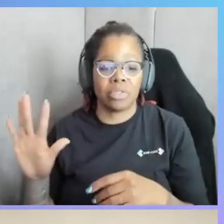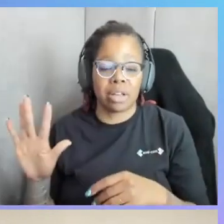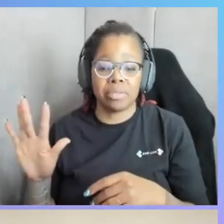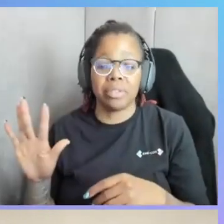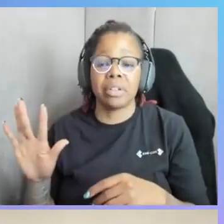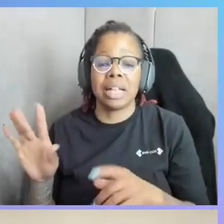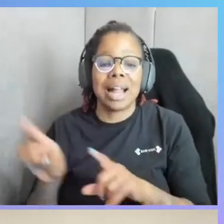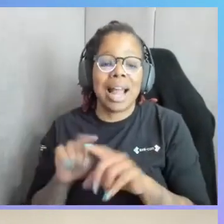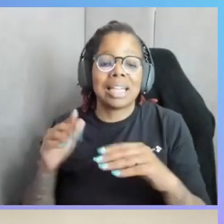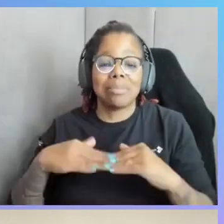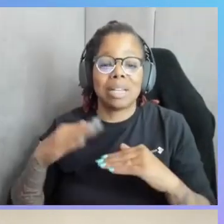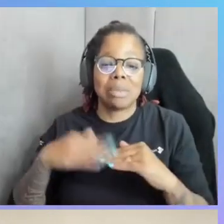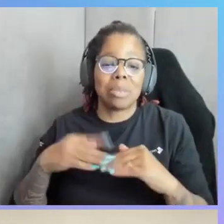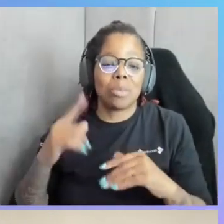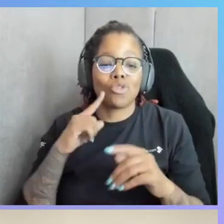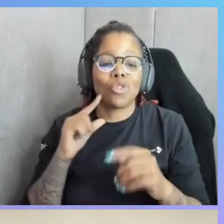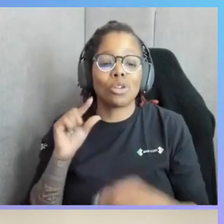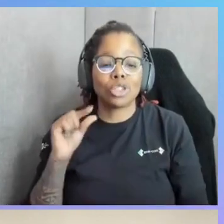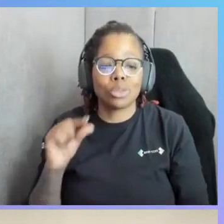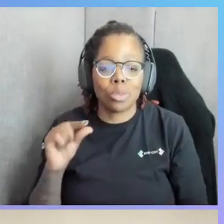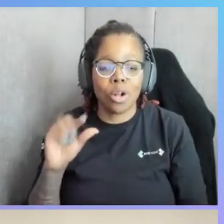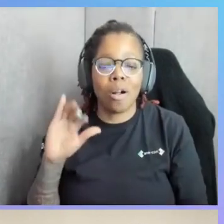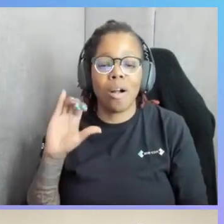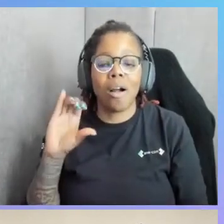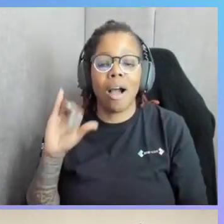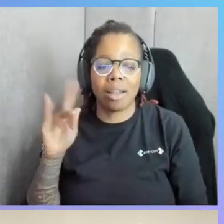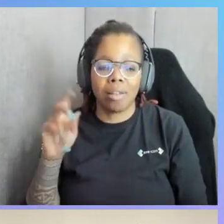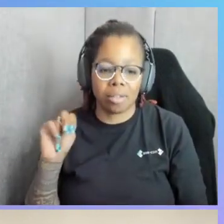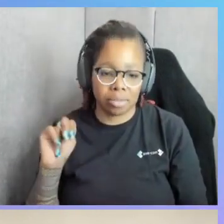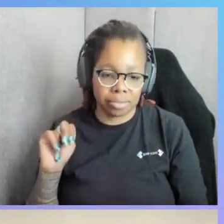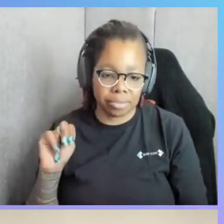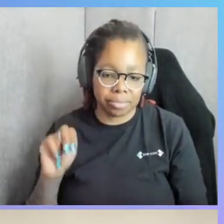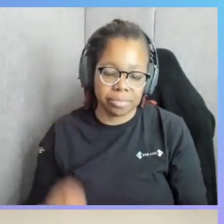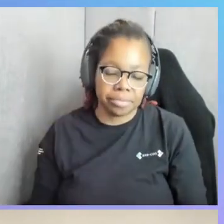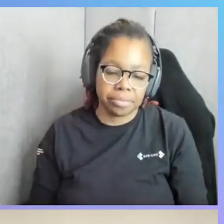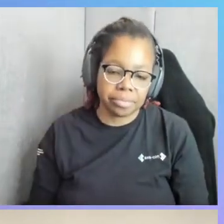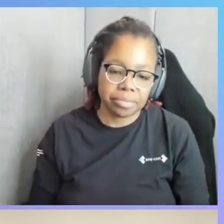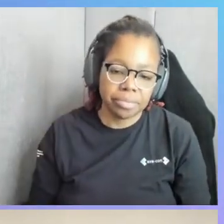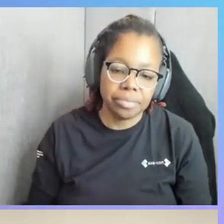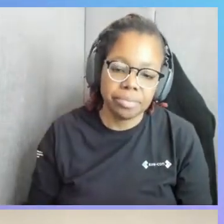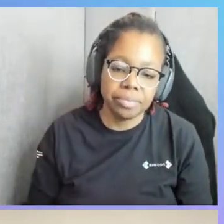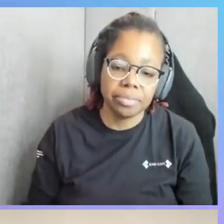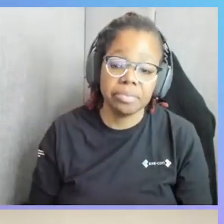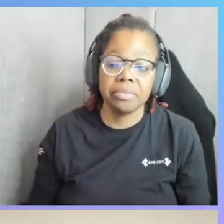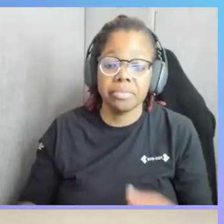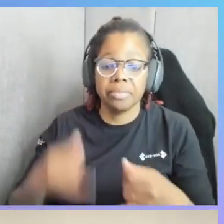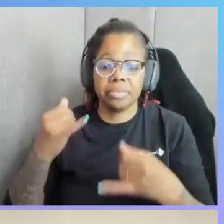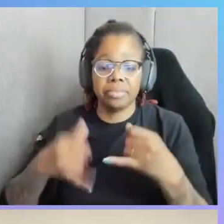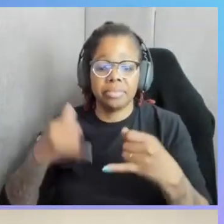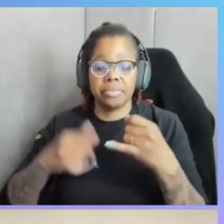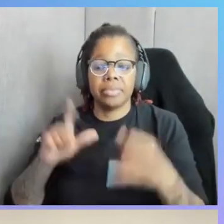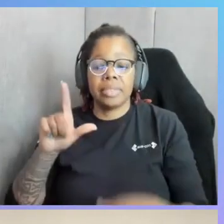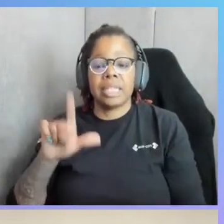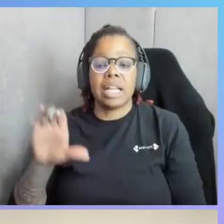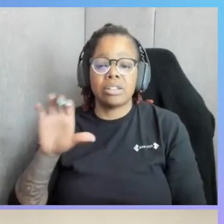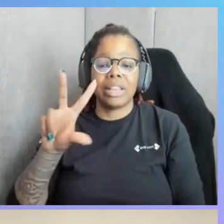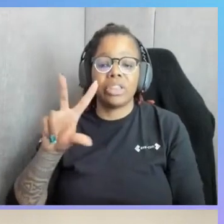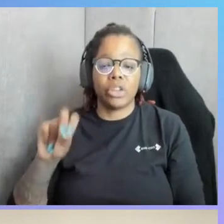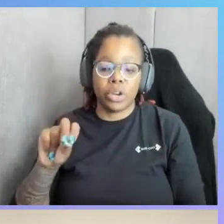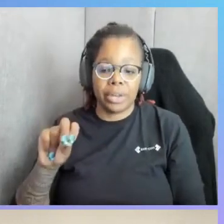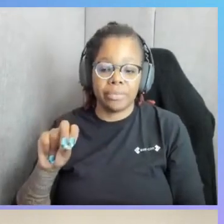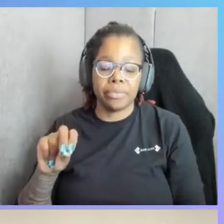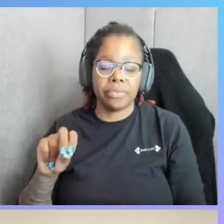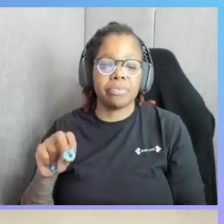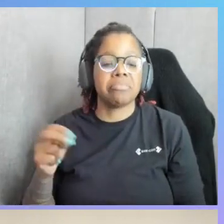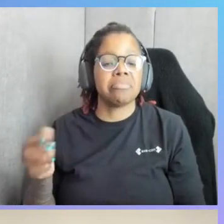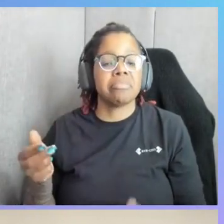a minimum for very small iconography. And lastly, LC30, deemed